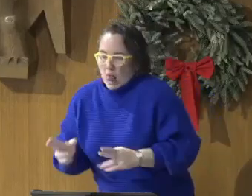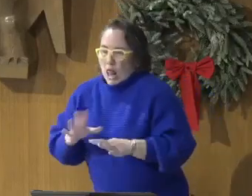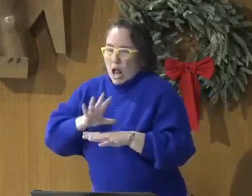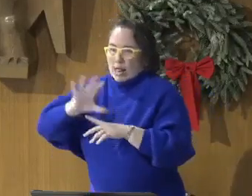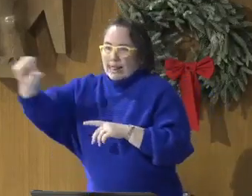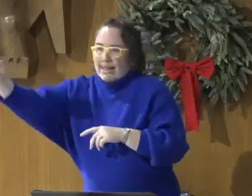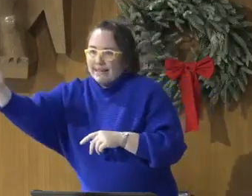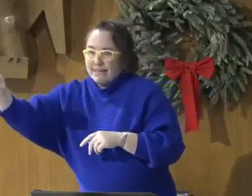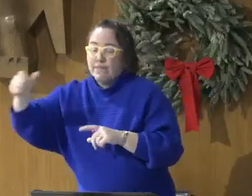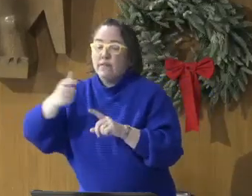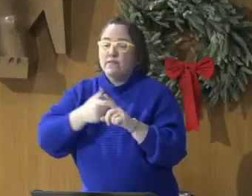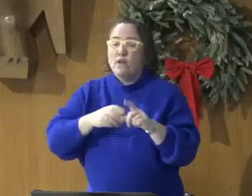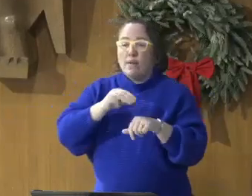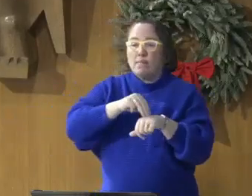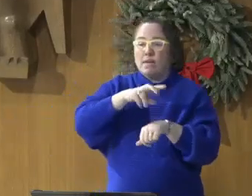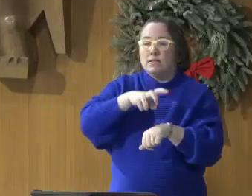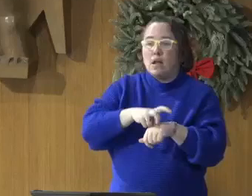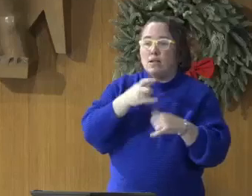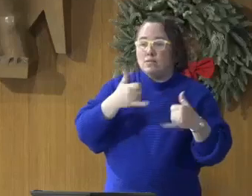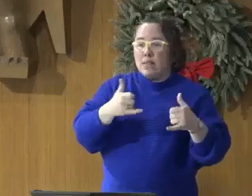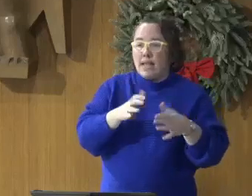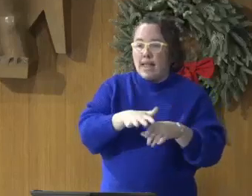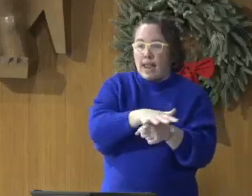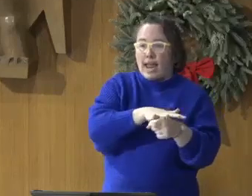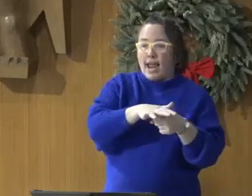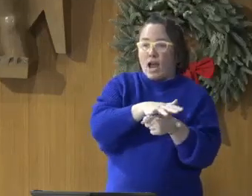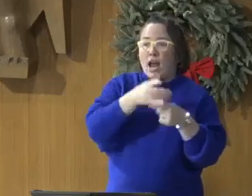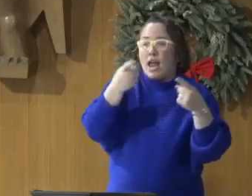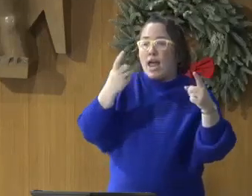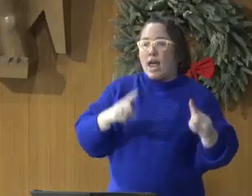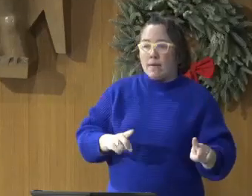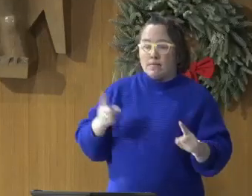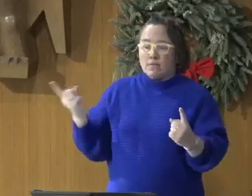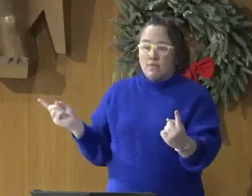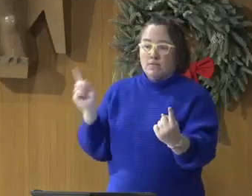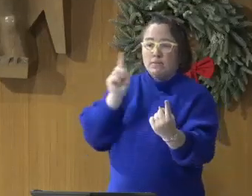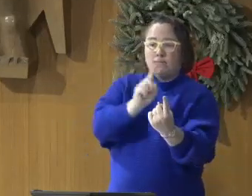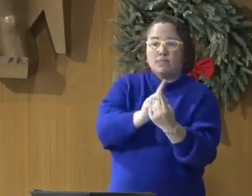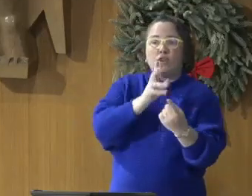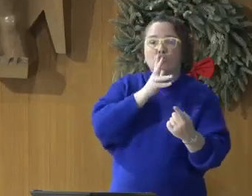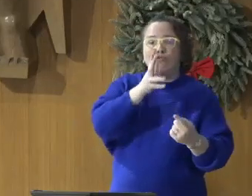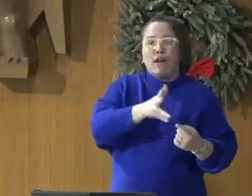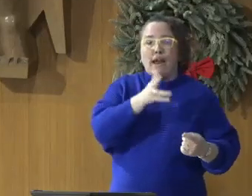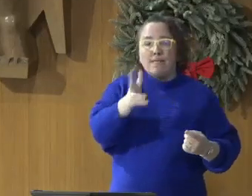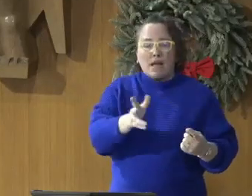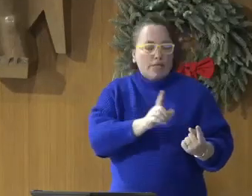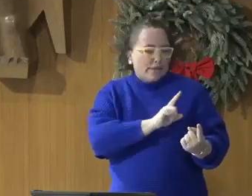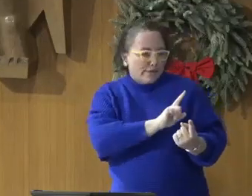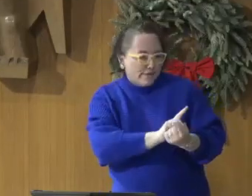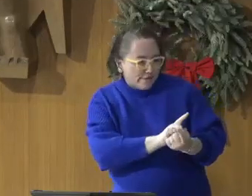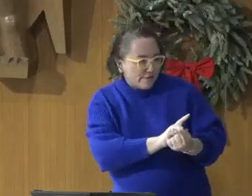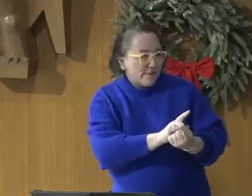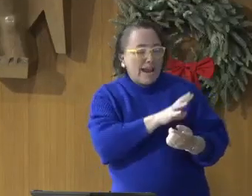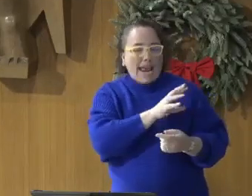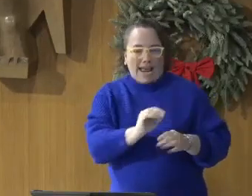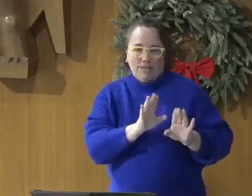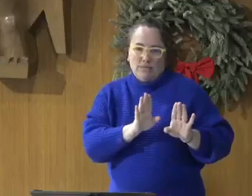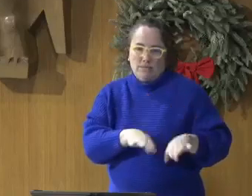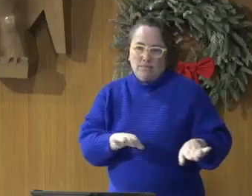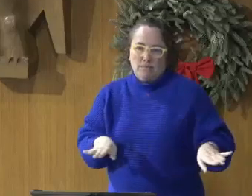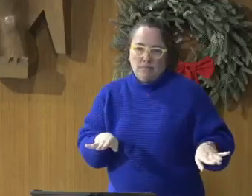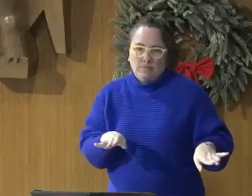McDonald's play place when she was approached by a perfect-looking grandmother and perfect-looking grandchildren.